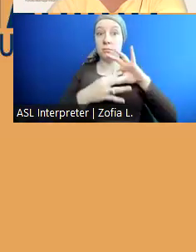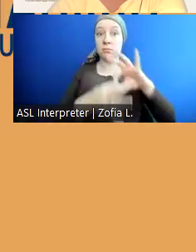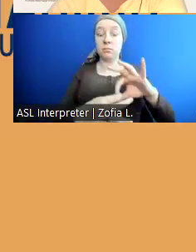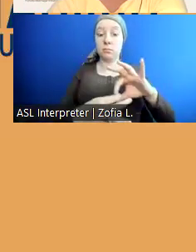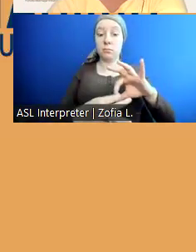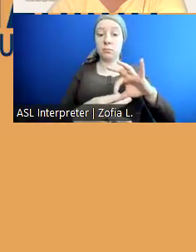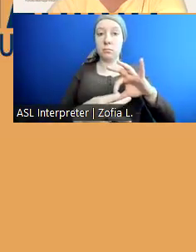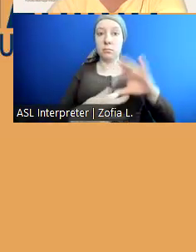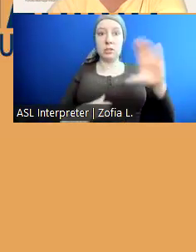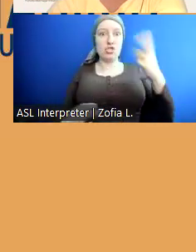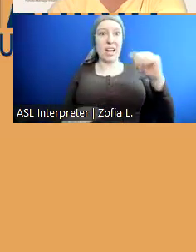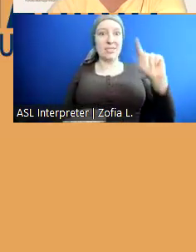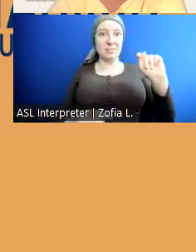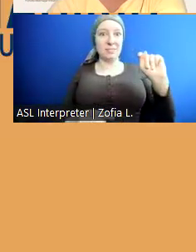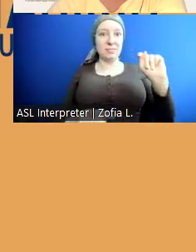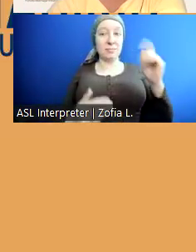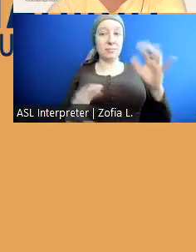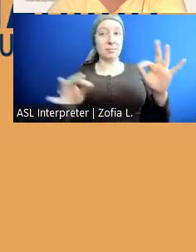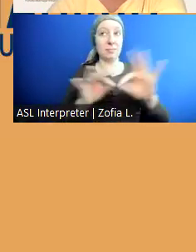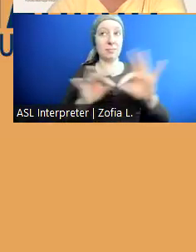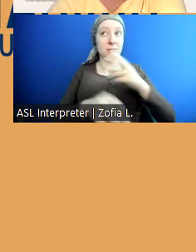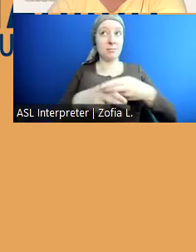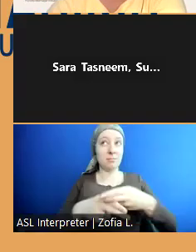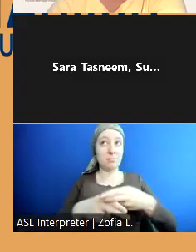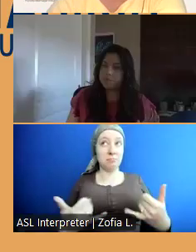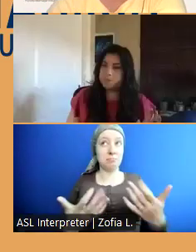in the chat that may be worth mentioning at this moment?